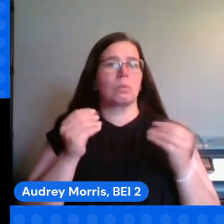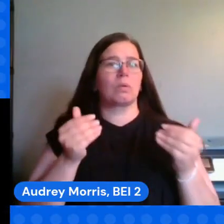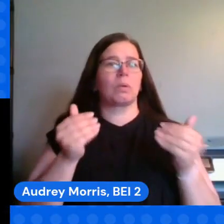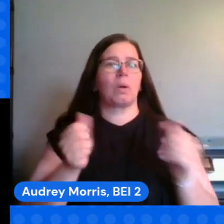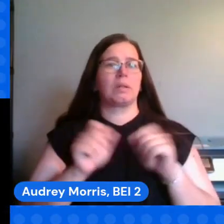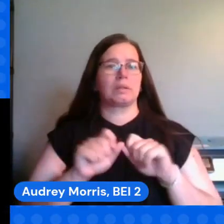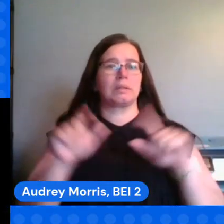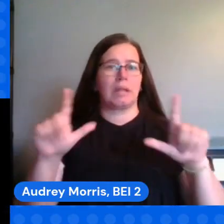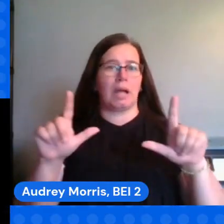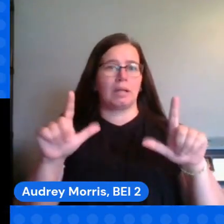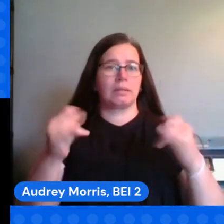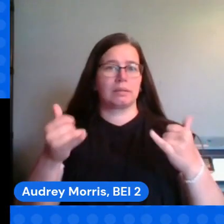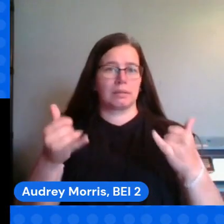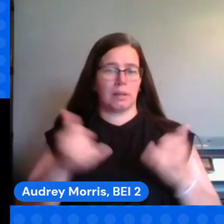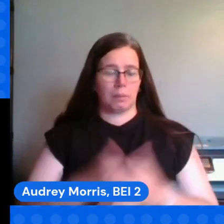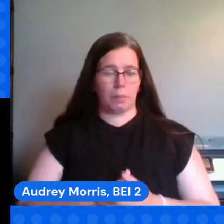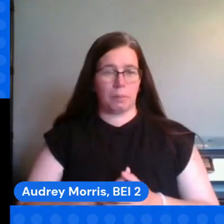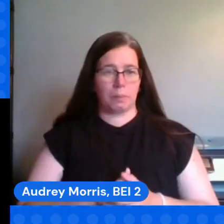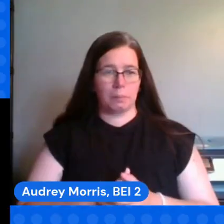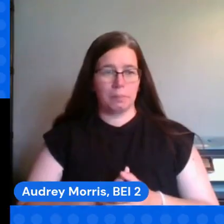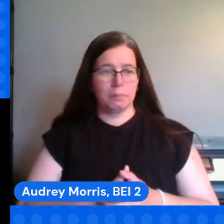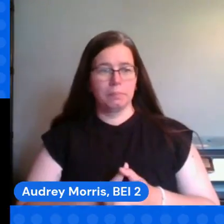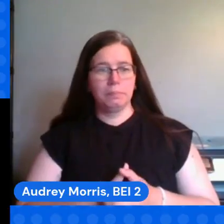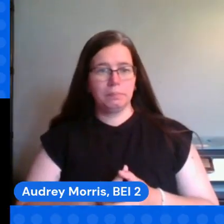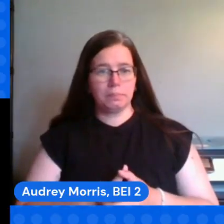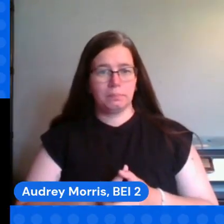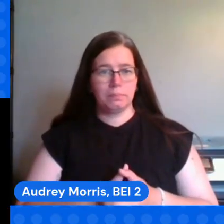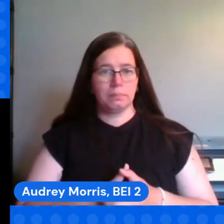up the slides now. Um,